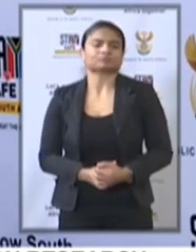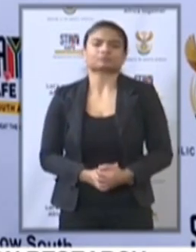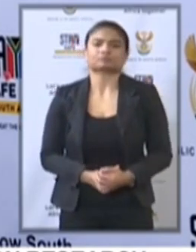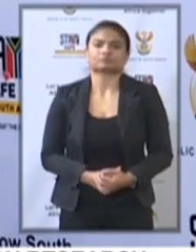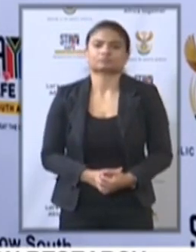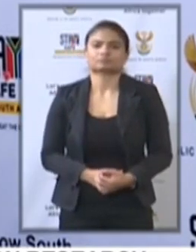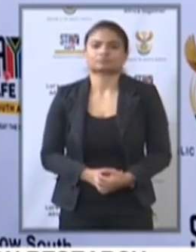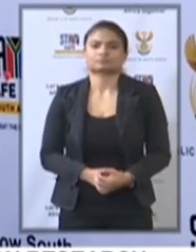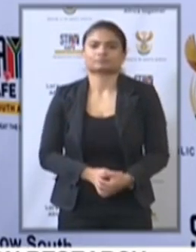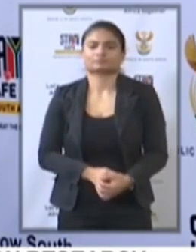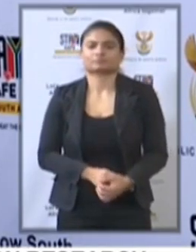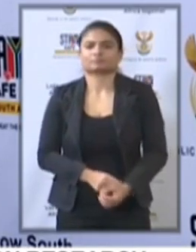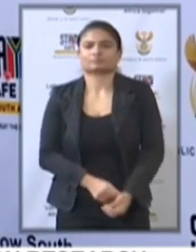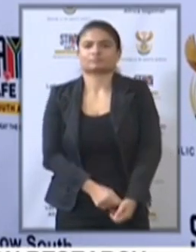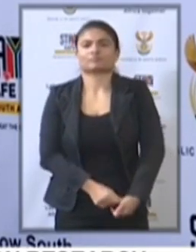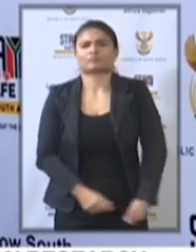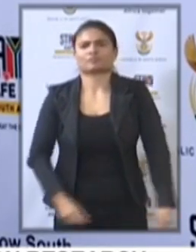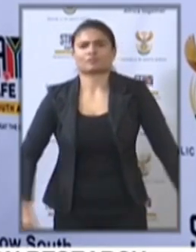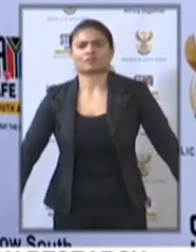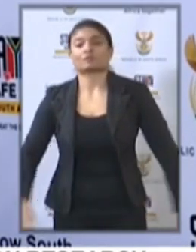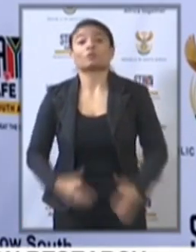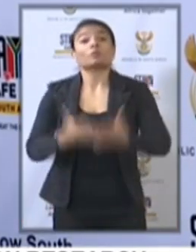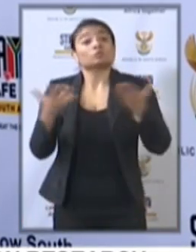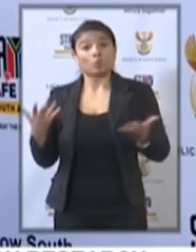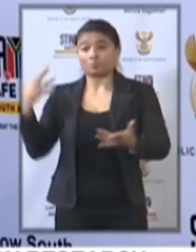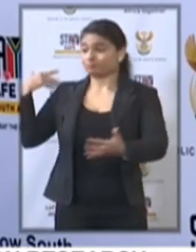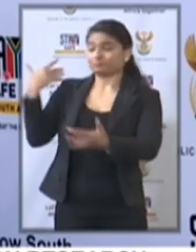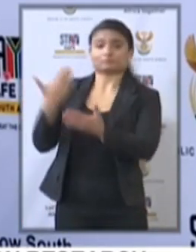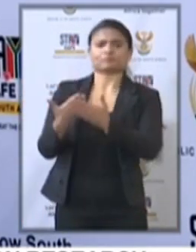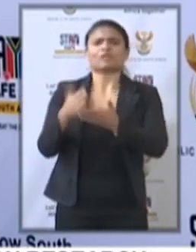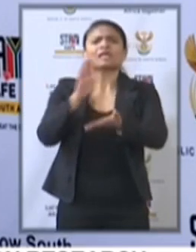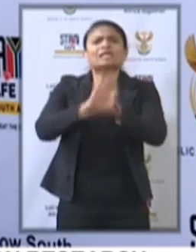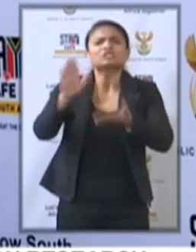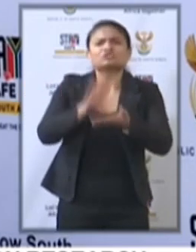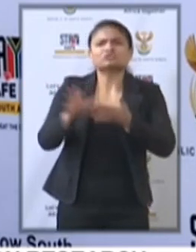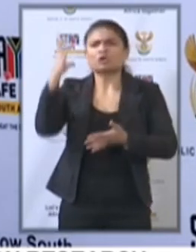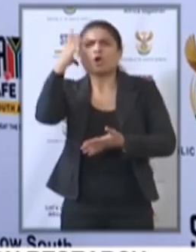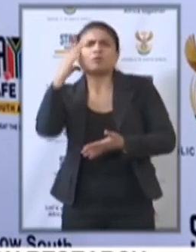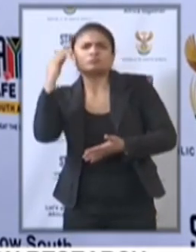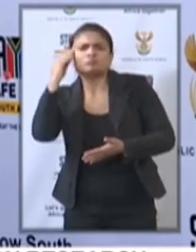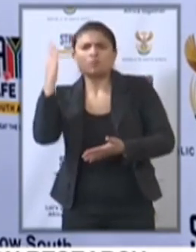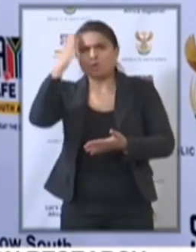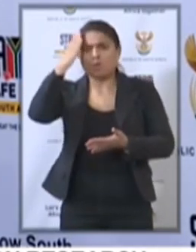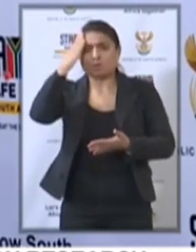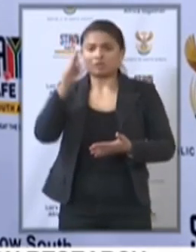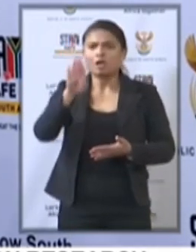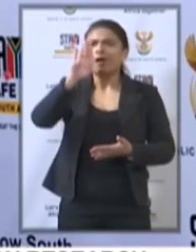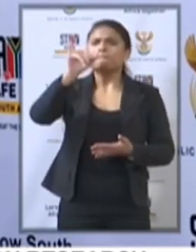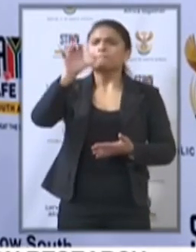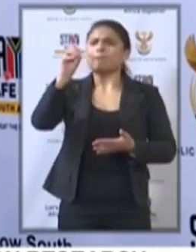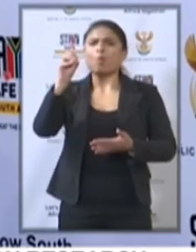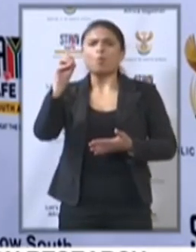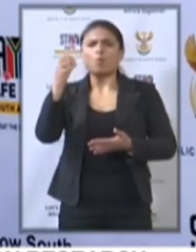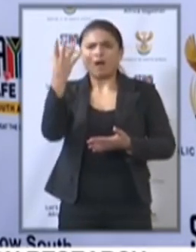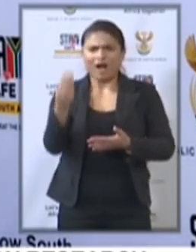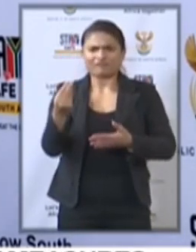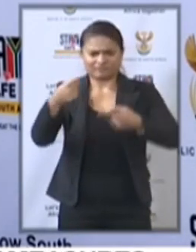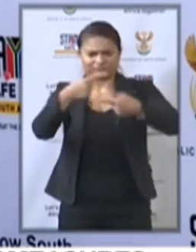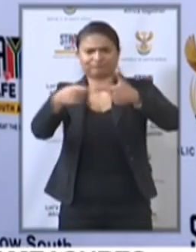Our Indigenous Knowledge-Based Bio-Innovation Program has other 5 platforms in areas such as